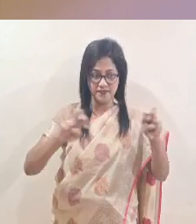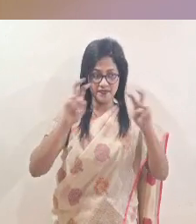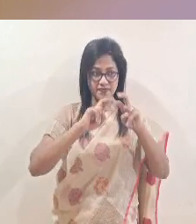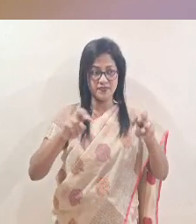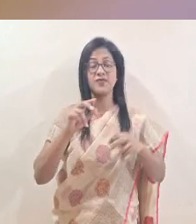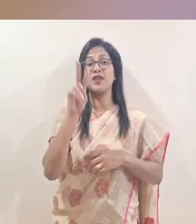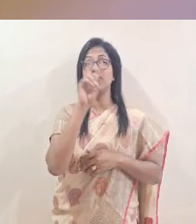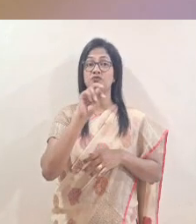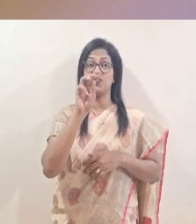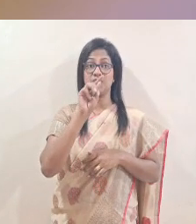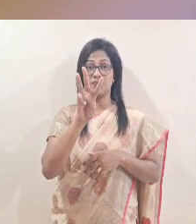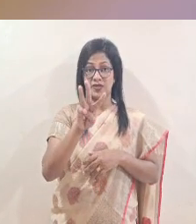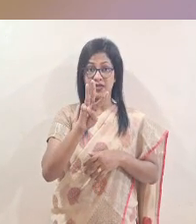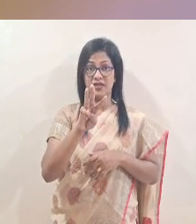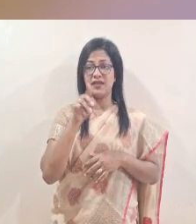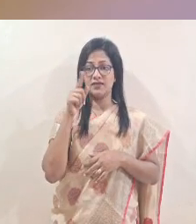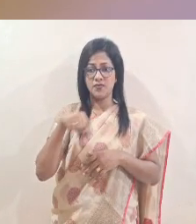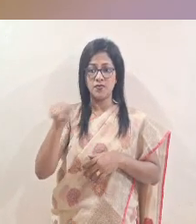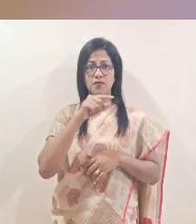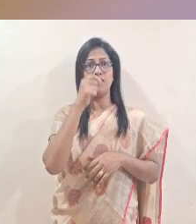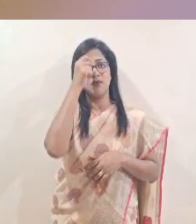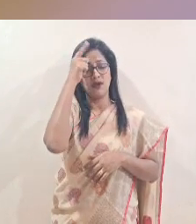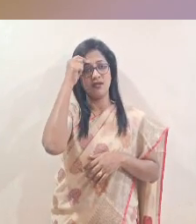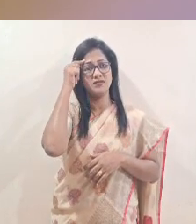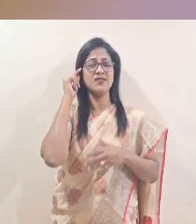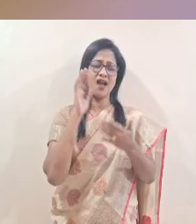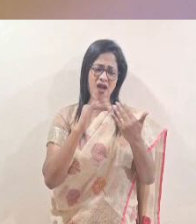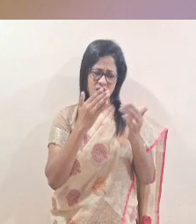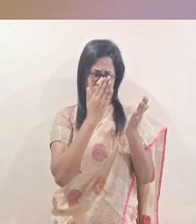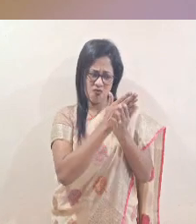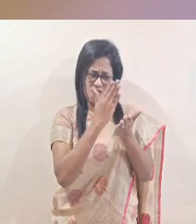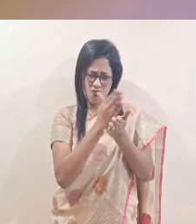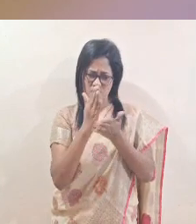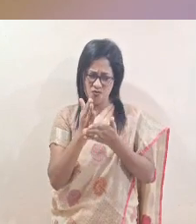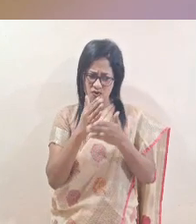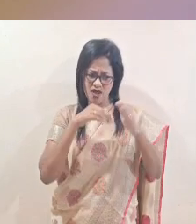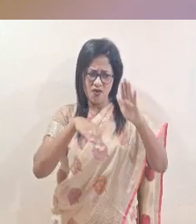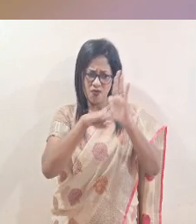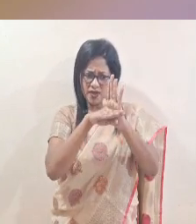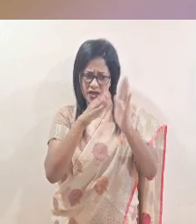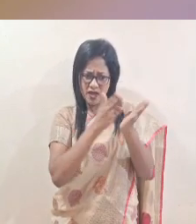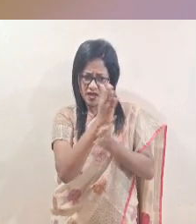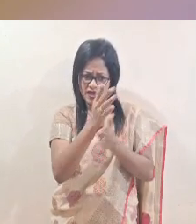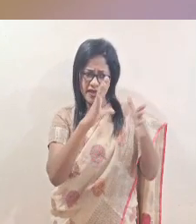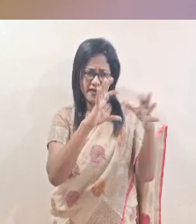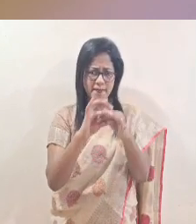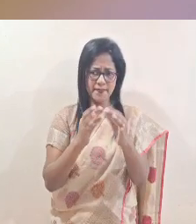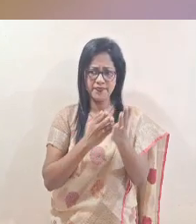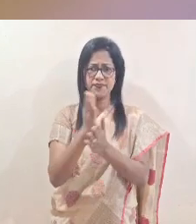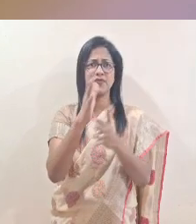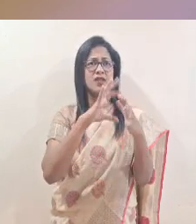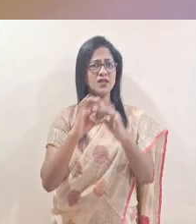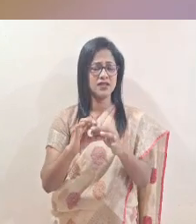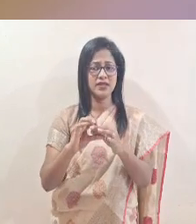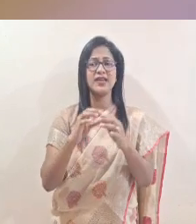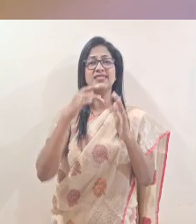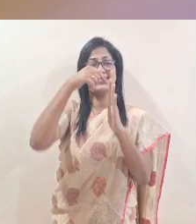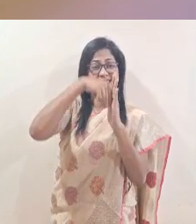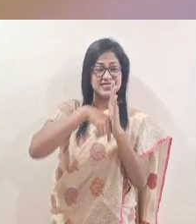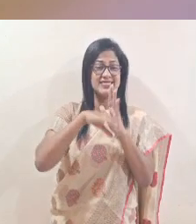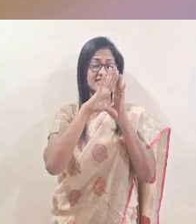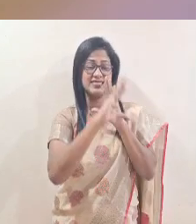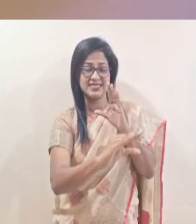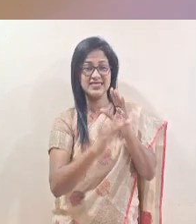in 2013, they started understanding the patterns, how these patterns can be linked. And they mainly understood it through